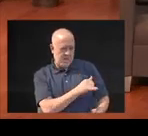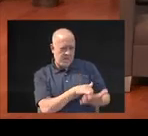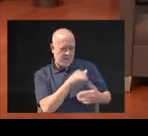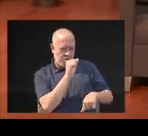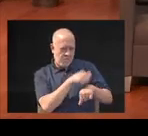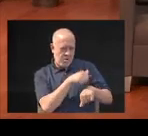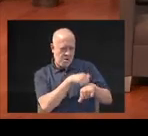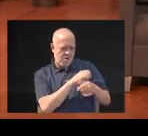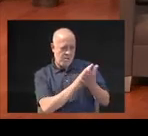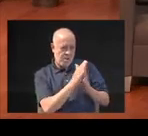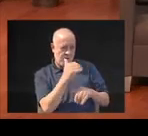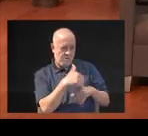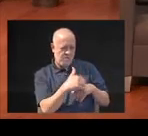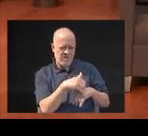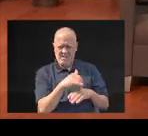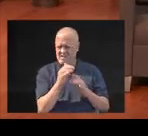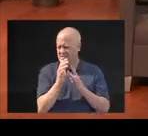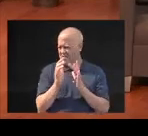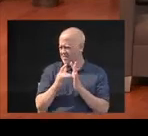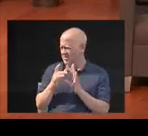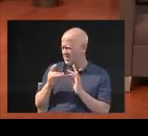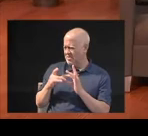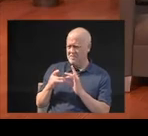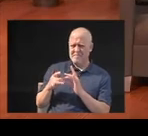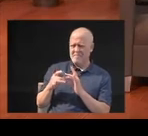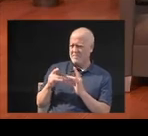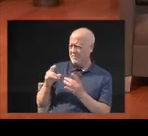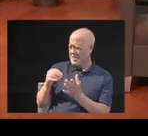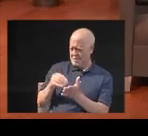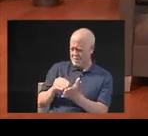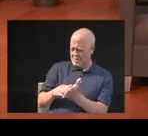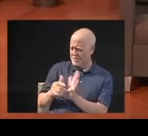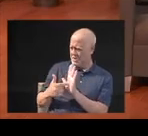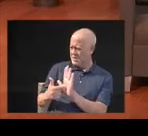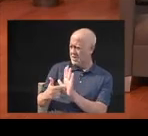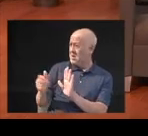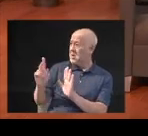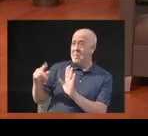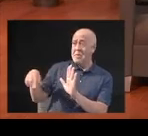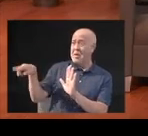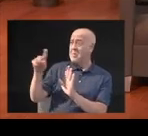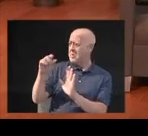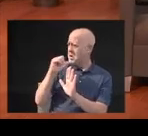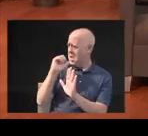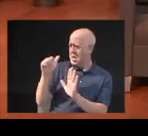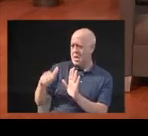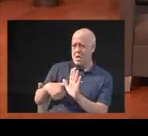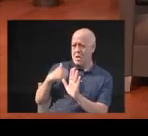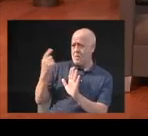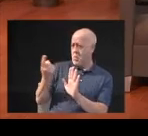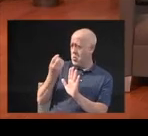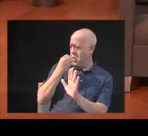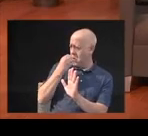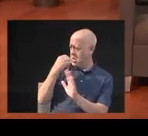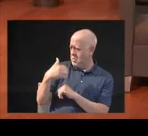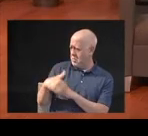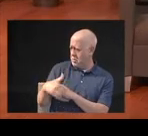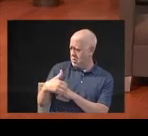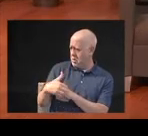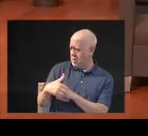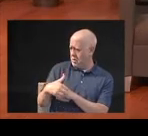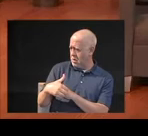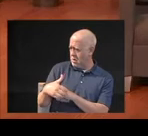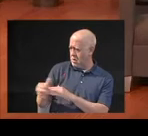bread." And Jesus answered, "It is written, man shall not live on bread alone." Then the